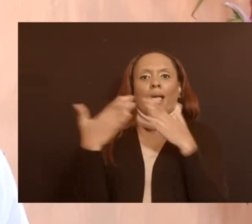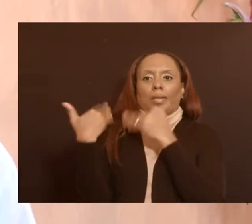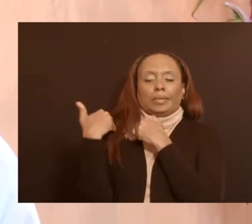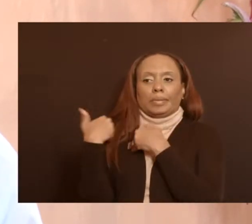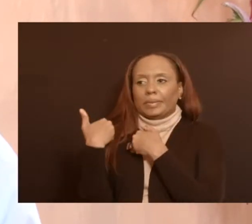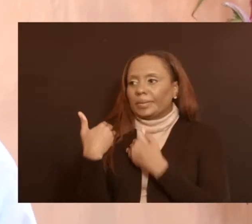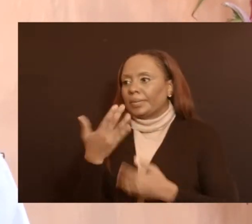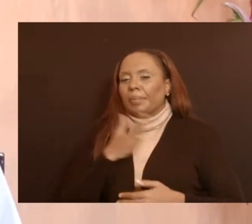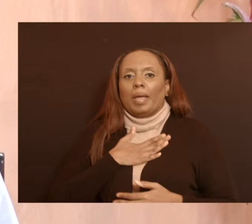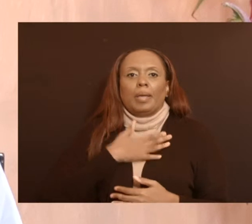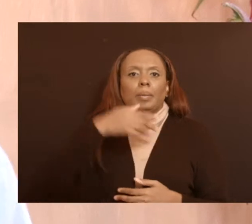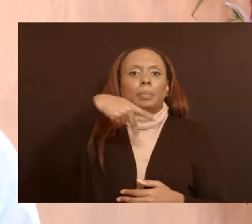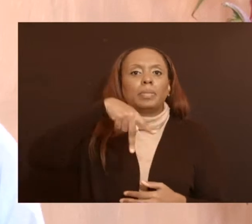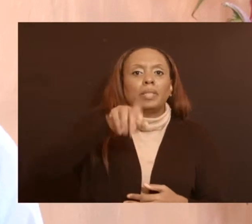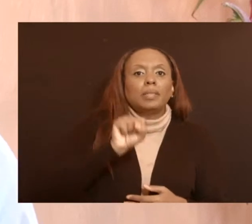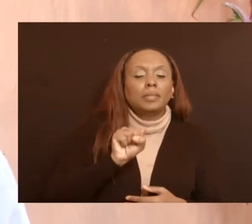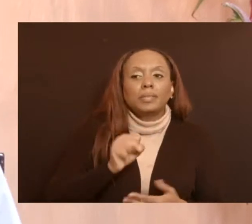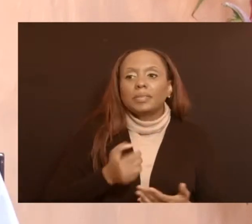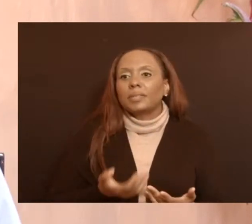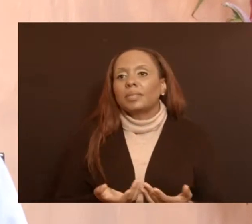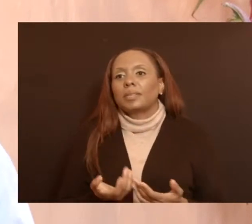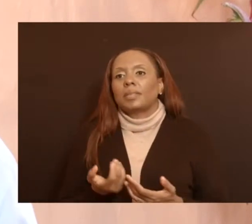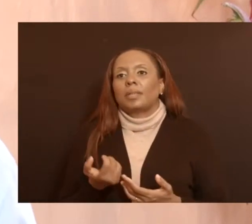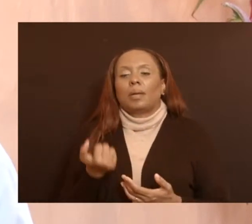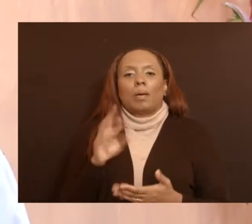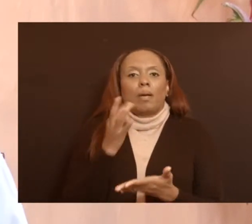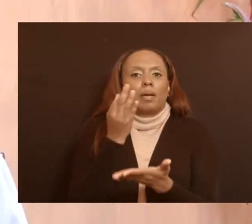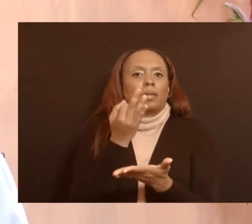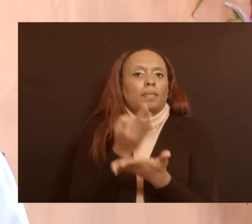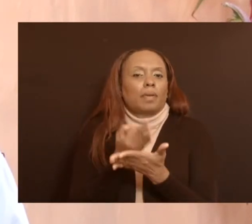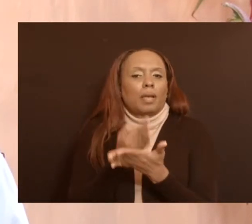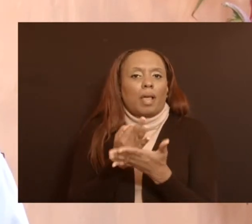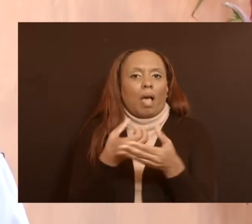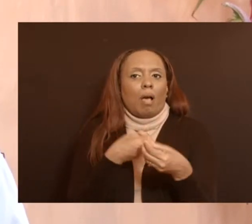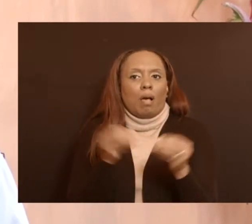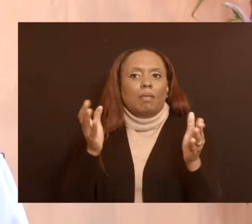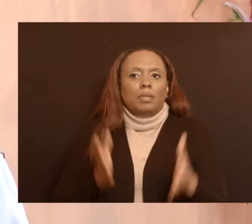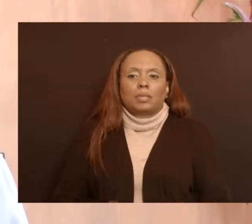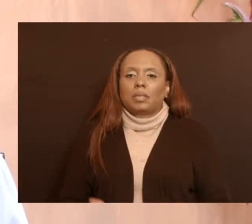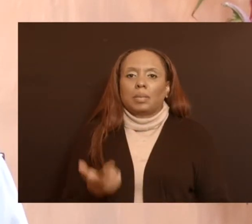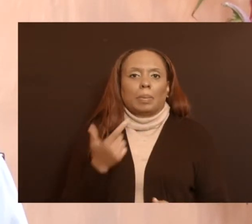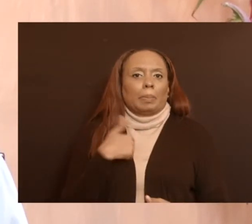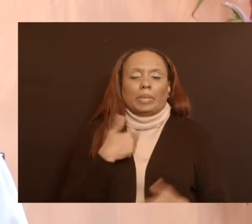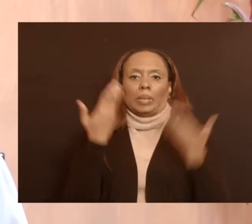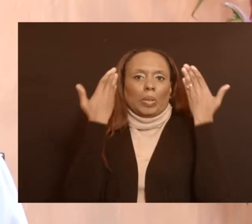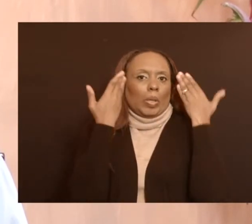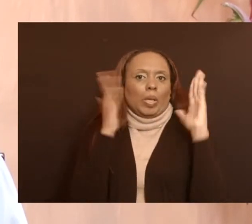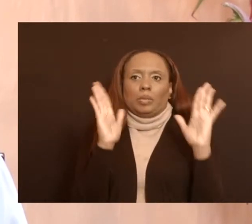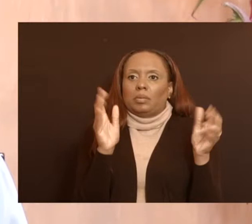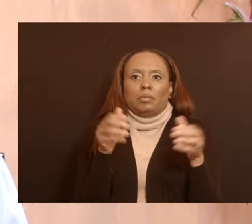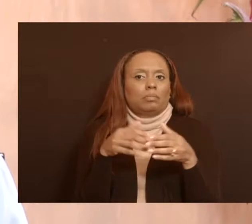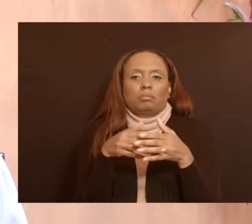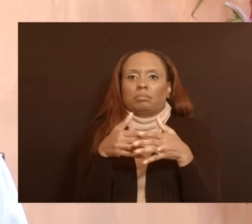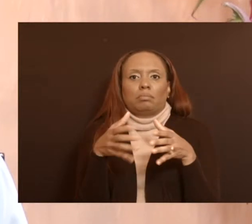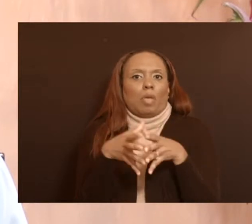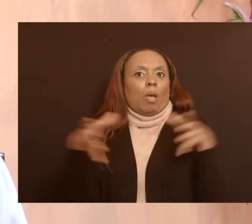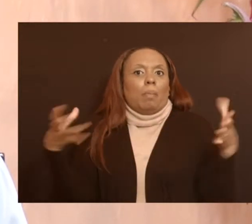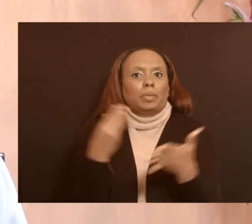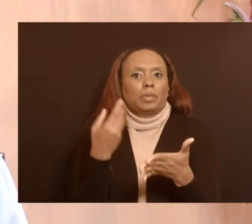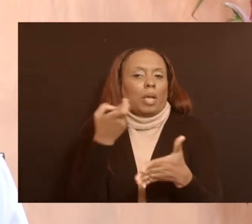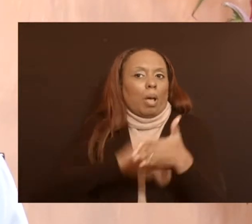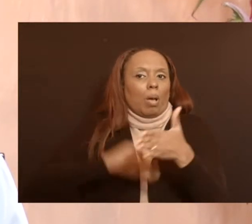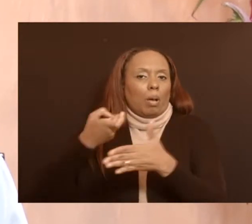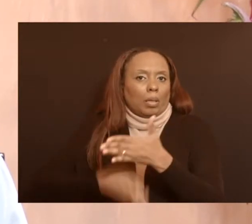permanent secretary, who's the finance officer for the Ministry of Health and Wellness. So I'm not really au fait with